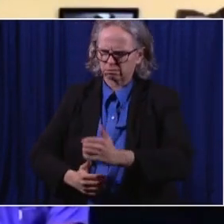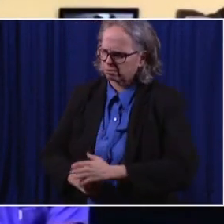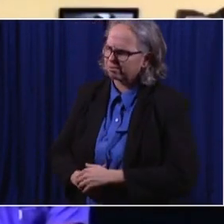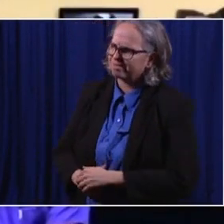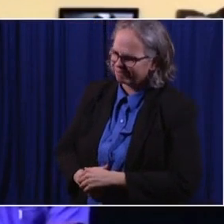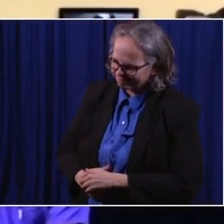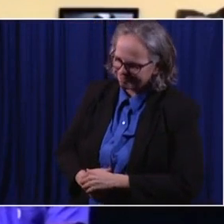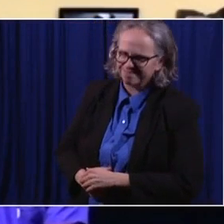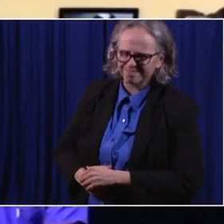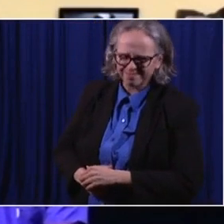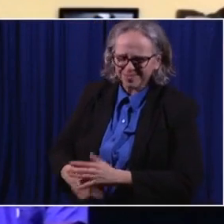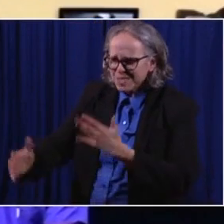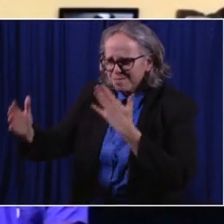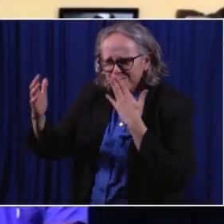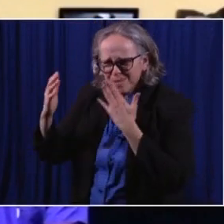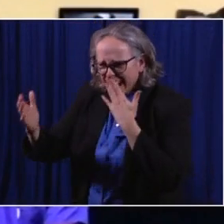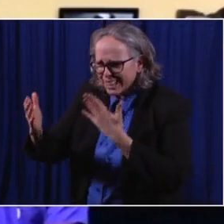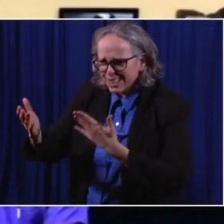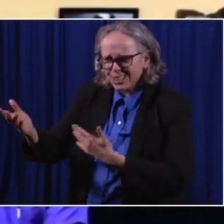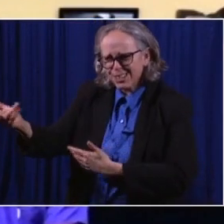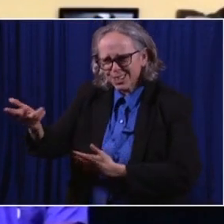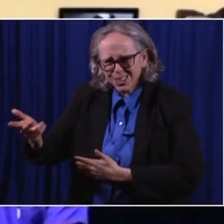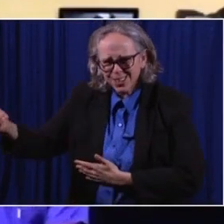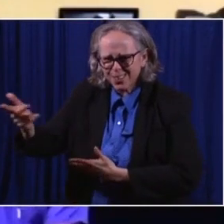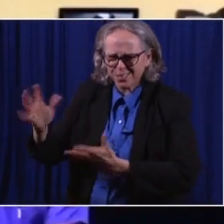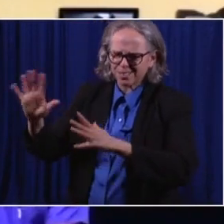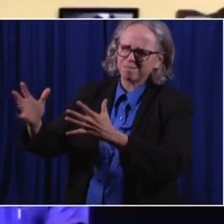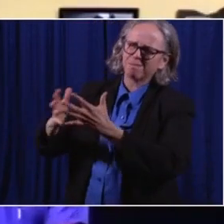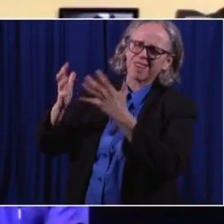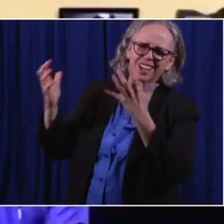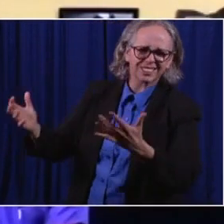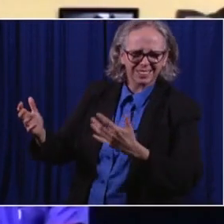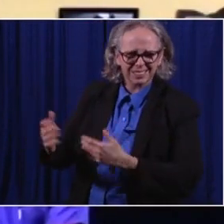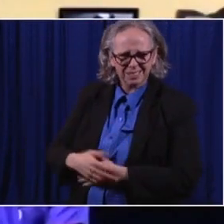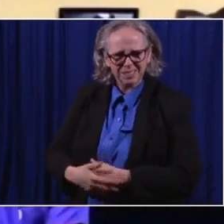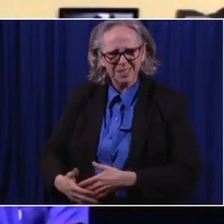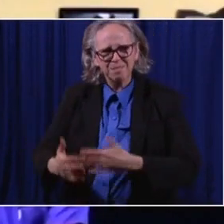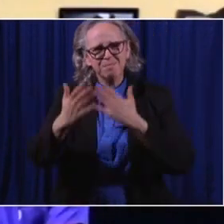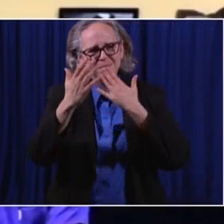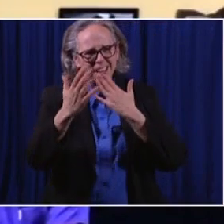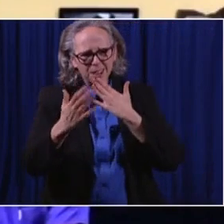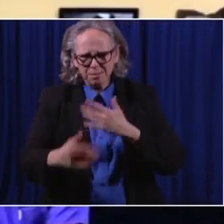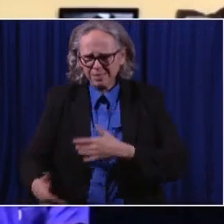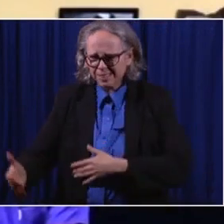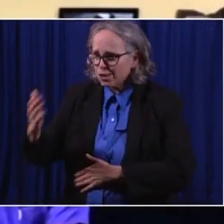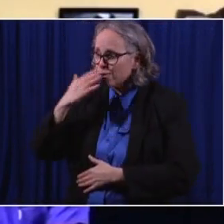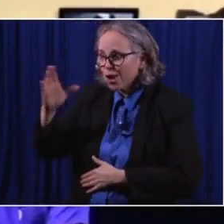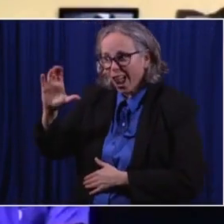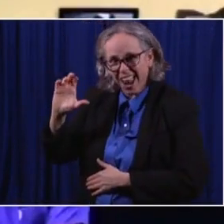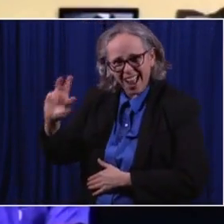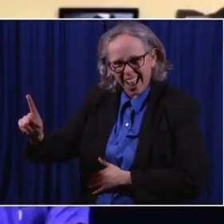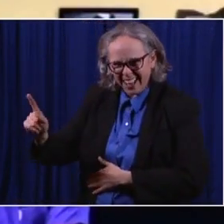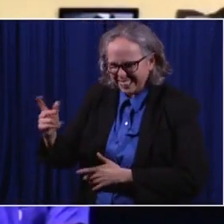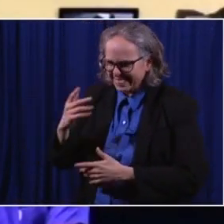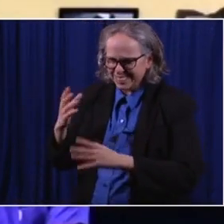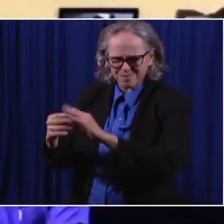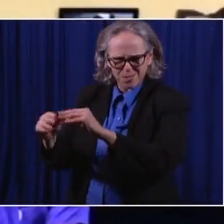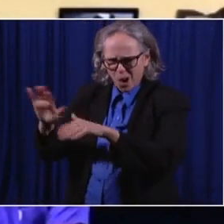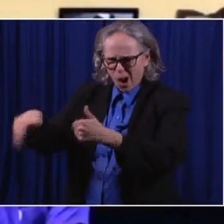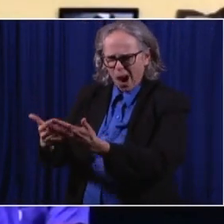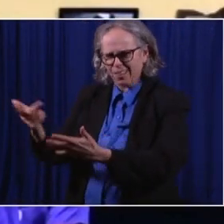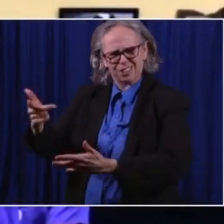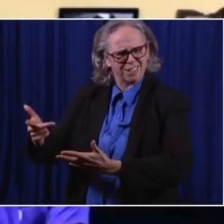we thank you all. Thank you very much. Good to be Thank with you very you. much. And good luck. And thanks again for all three of you for your fine